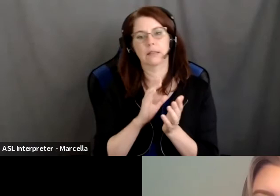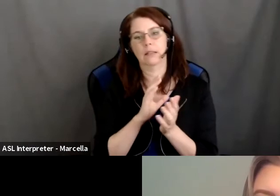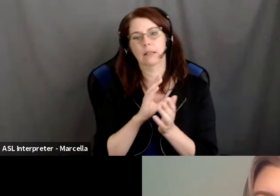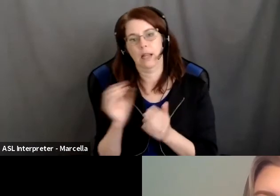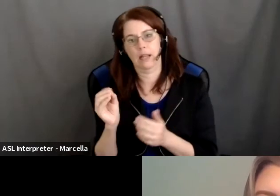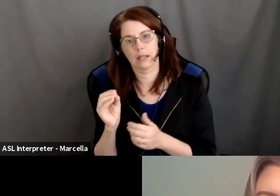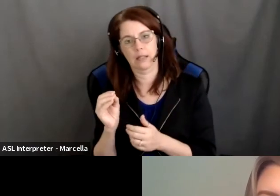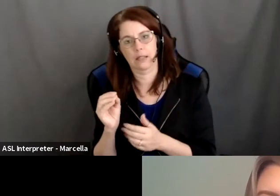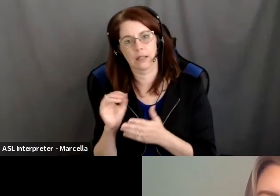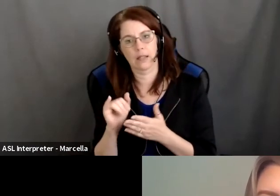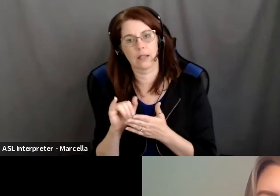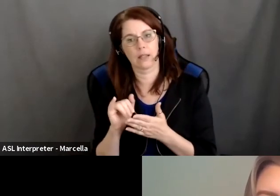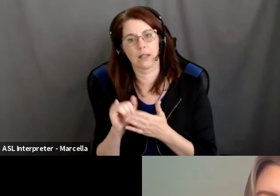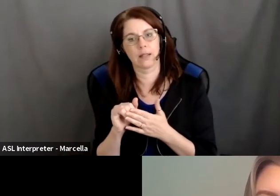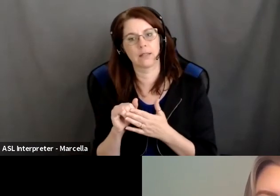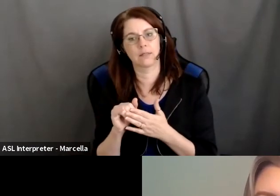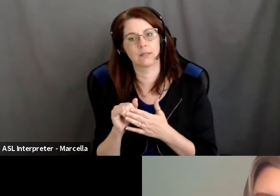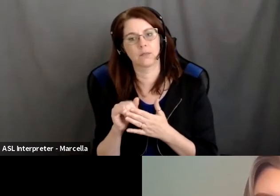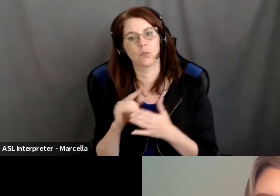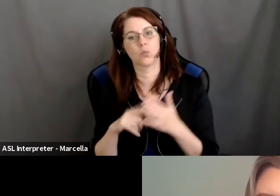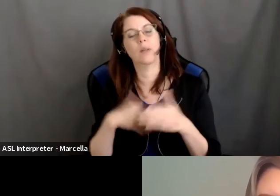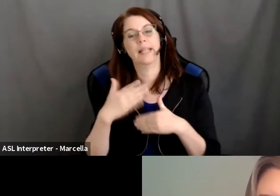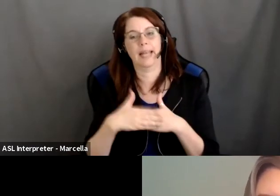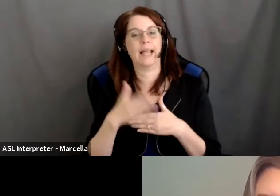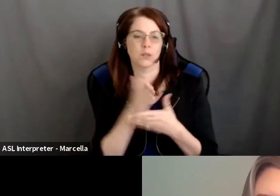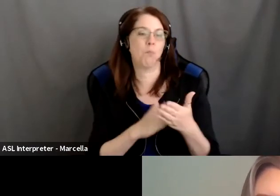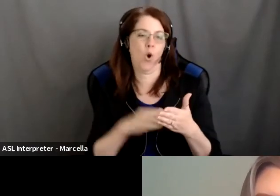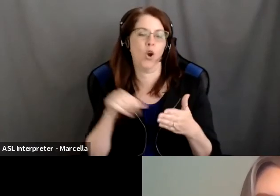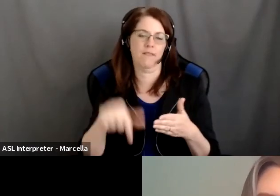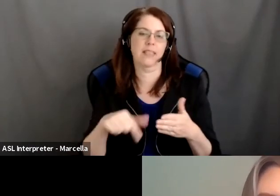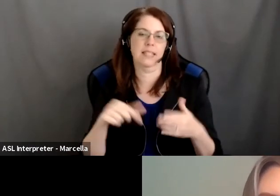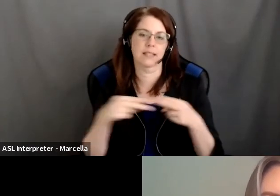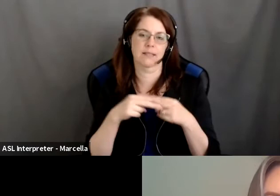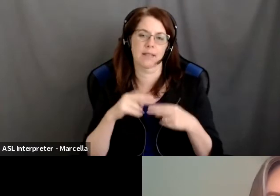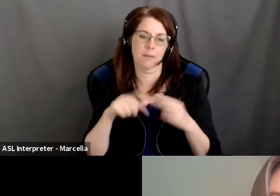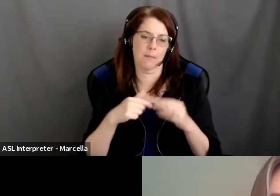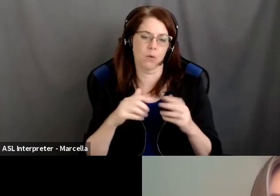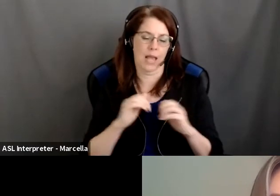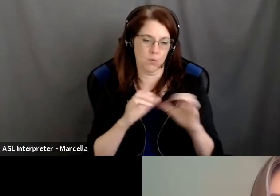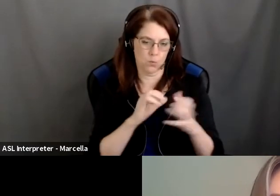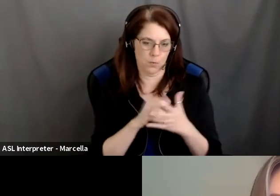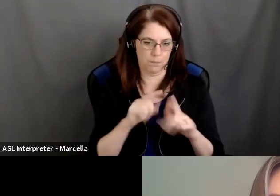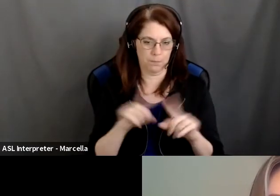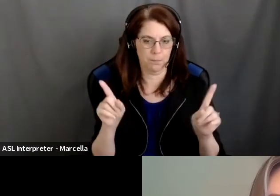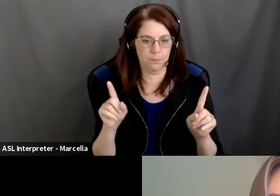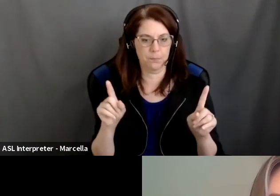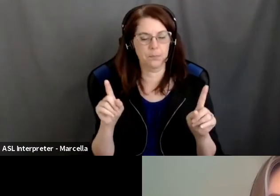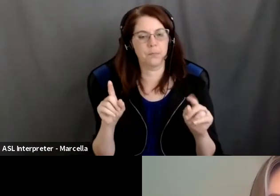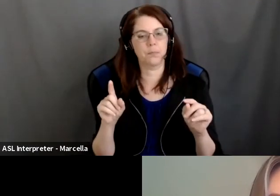And that's what the next part of this is going to be about, is how you can do that. But